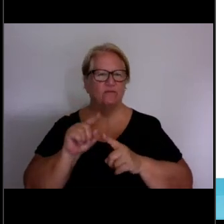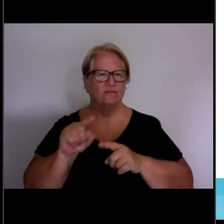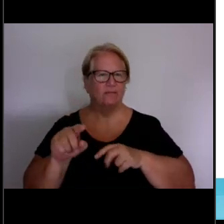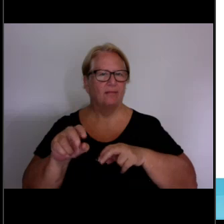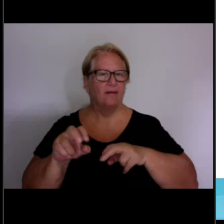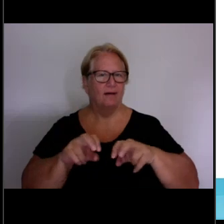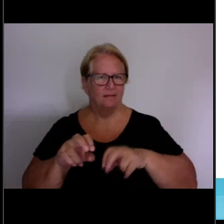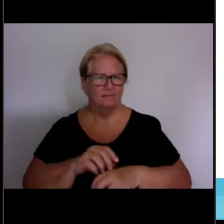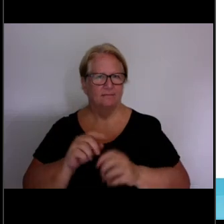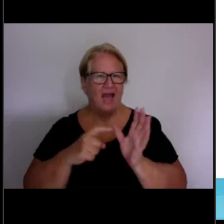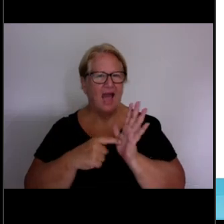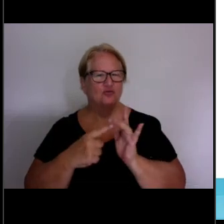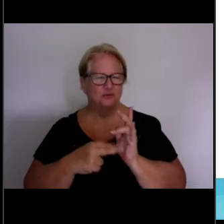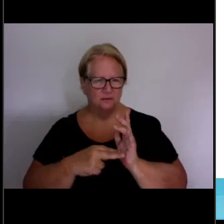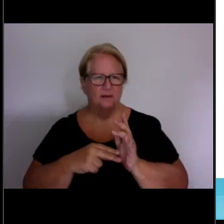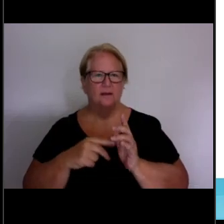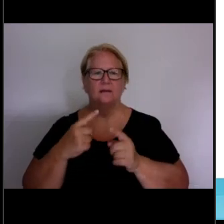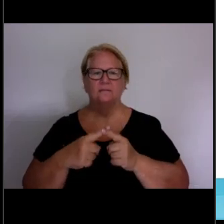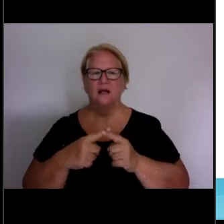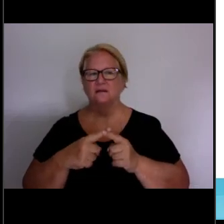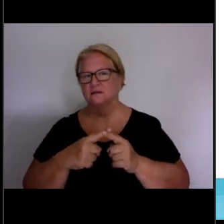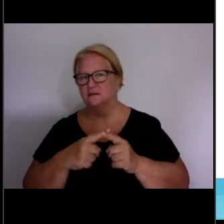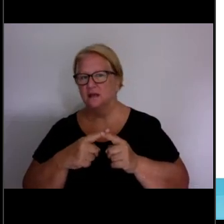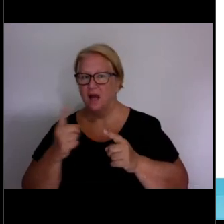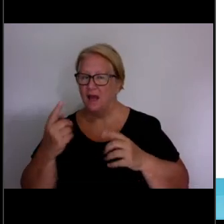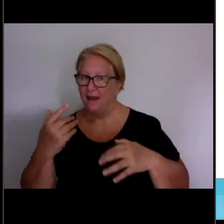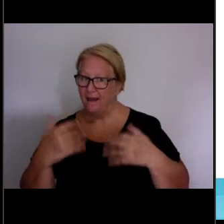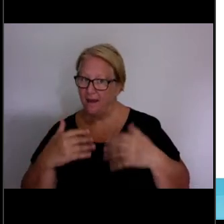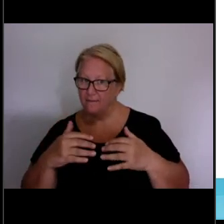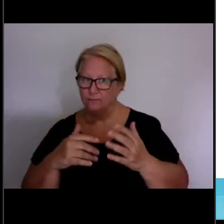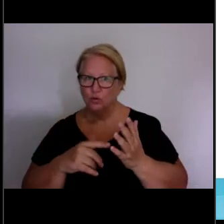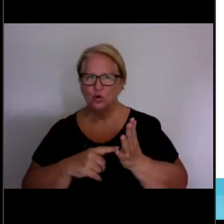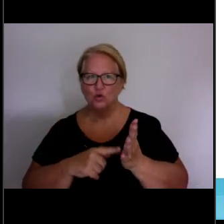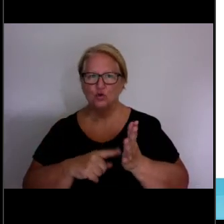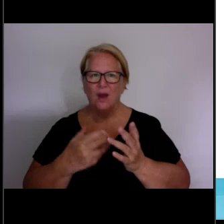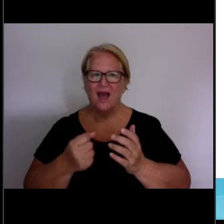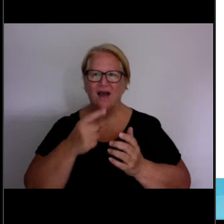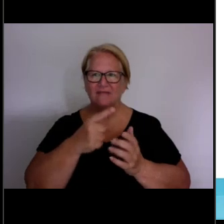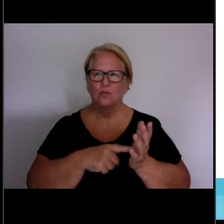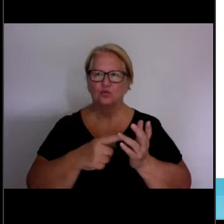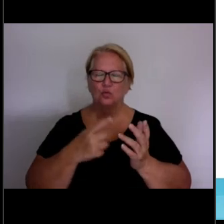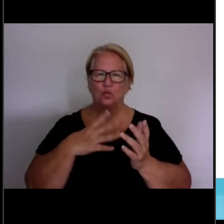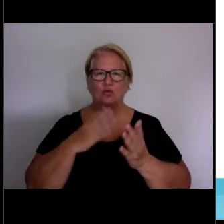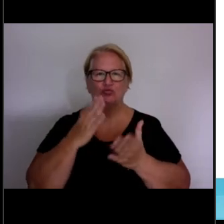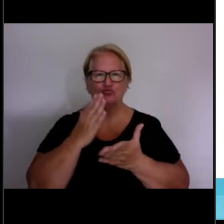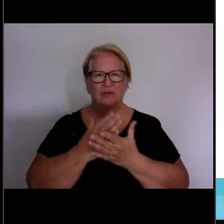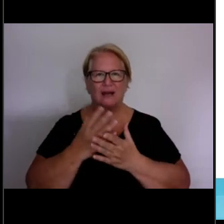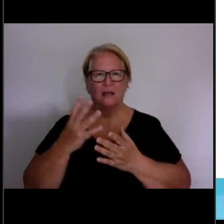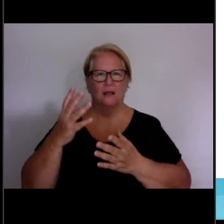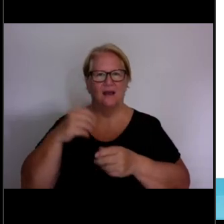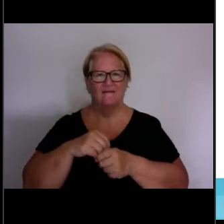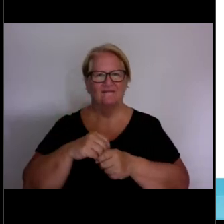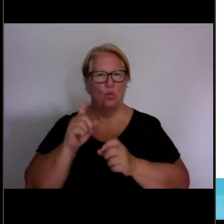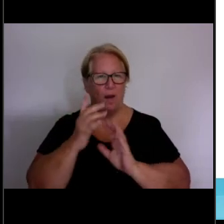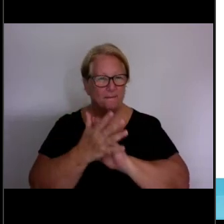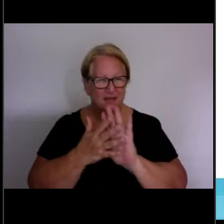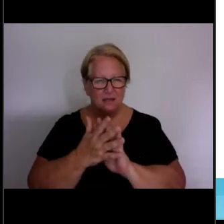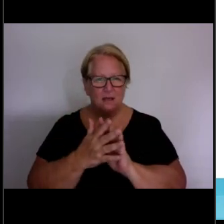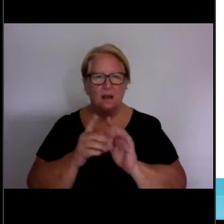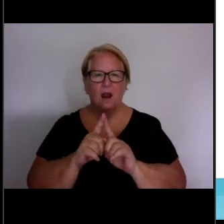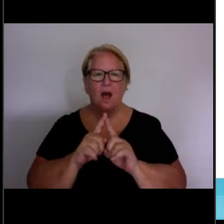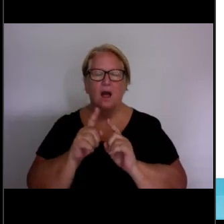that there's been enough harm for those people to want to invest time in our process. So what I mean by that is we've